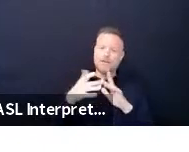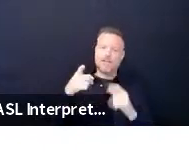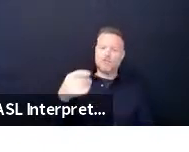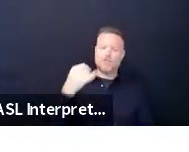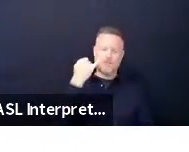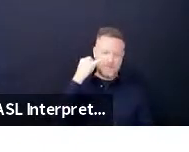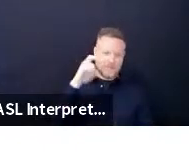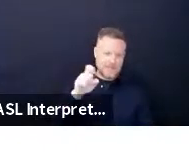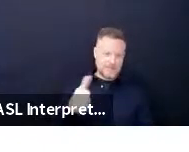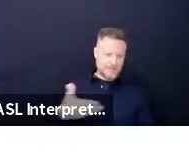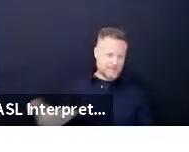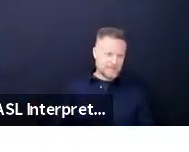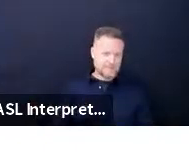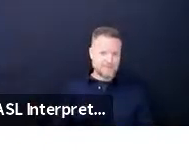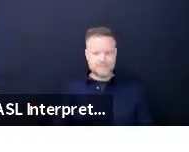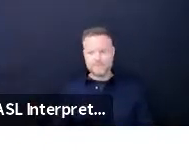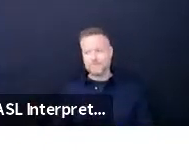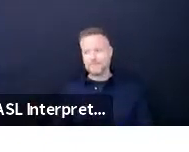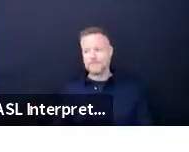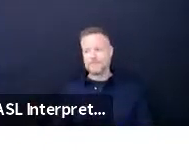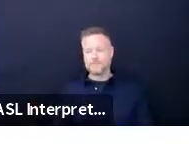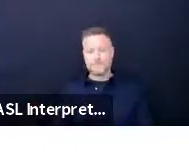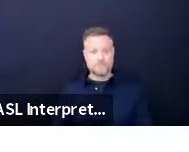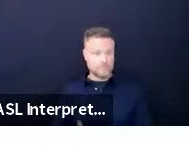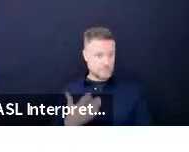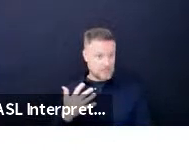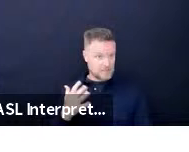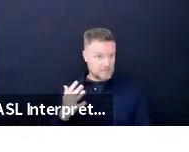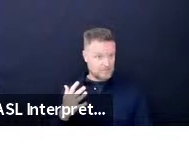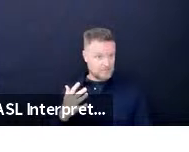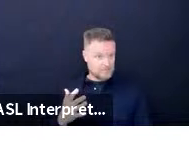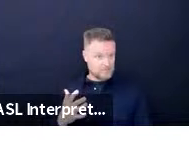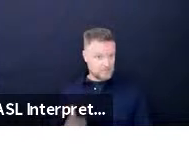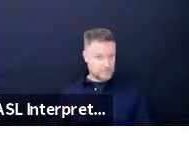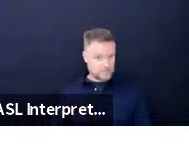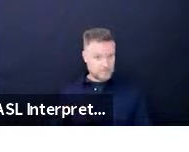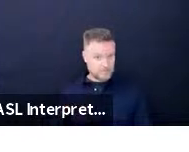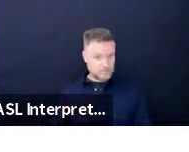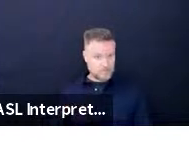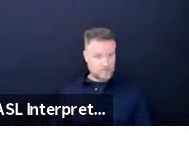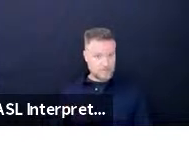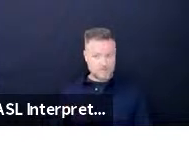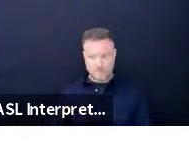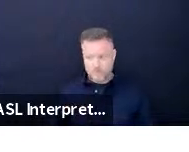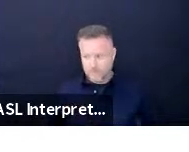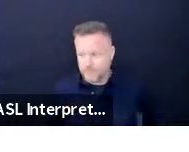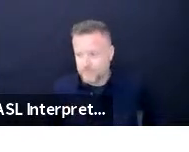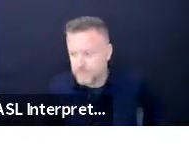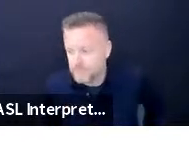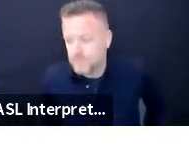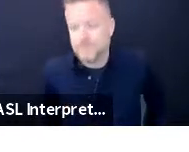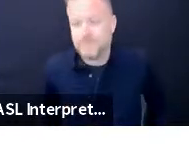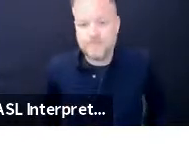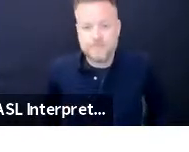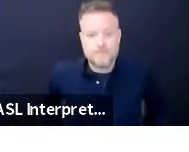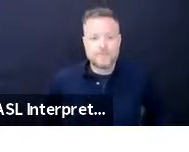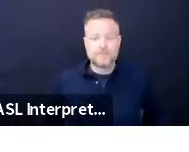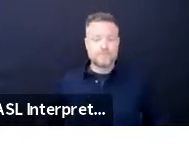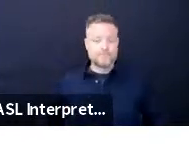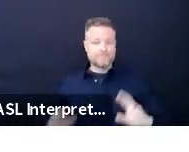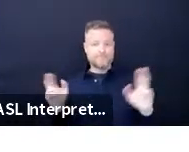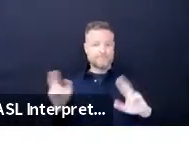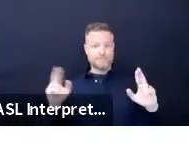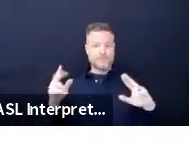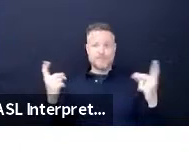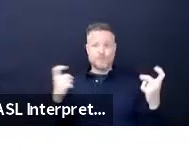Next slide. Is that it? Nope. Yes. Okay. So ready for questions.